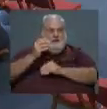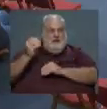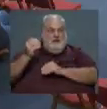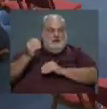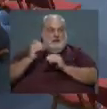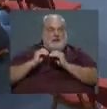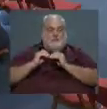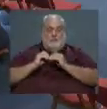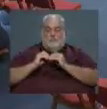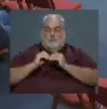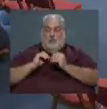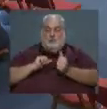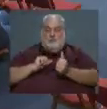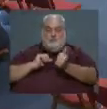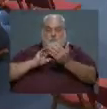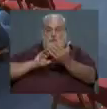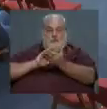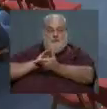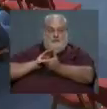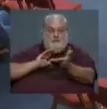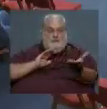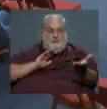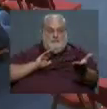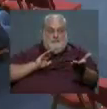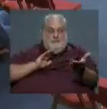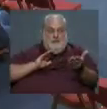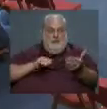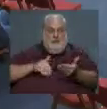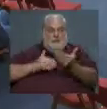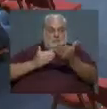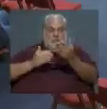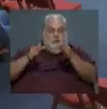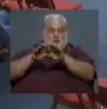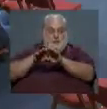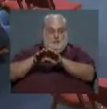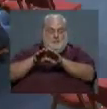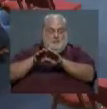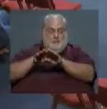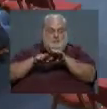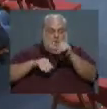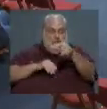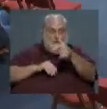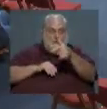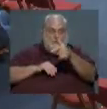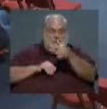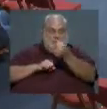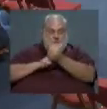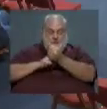is there anything else to come before the good of the order? Is there a motion to adjourn? So moved. Second.